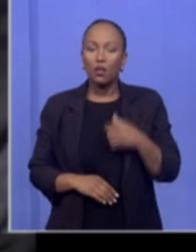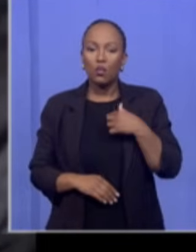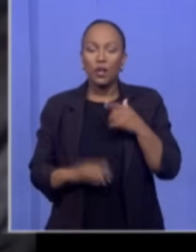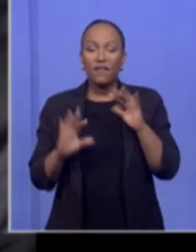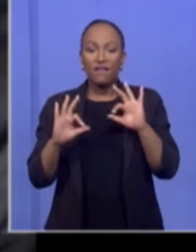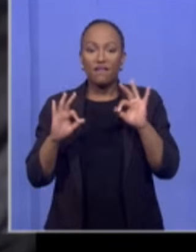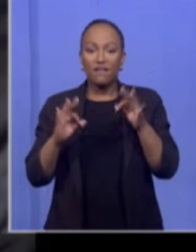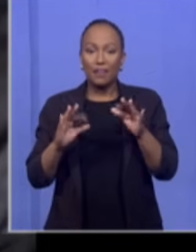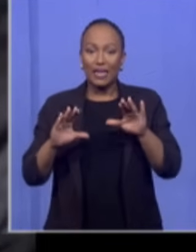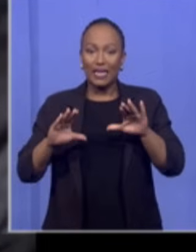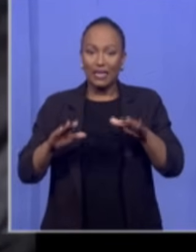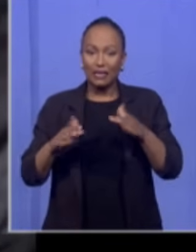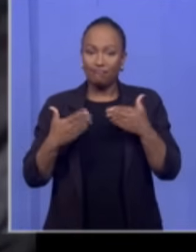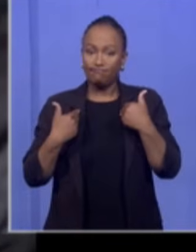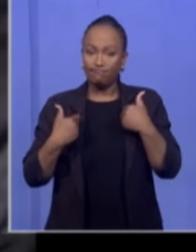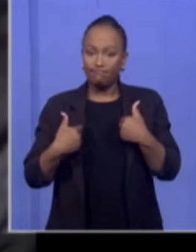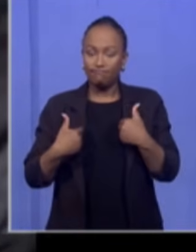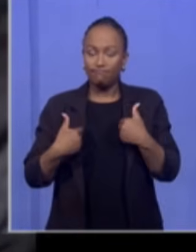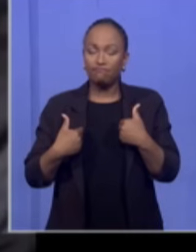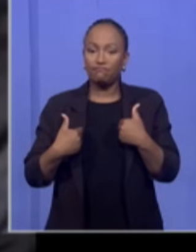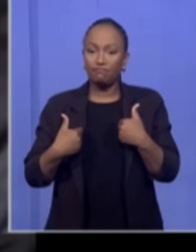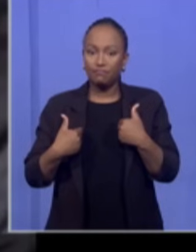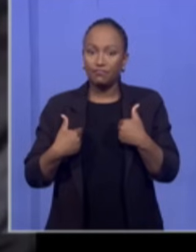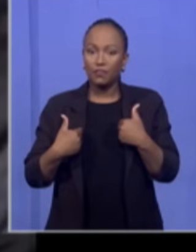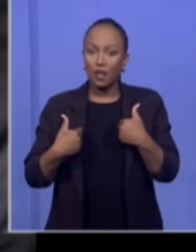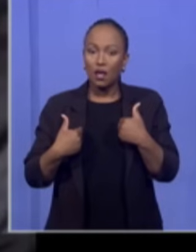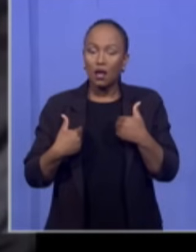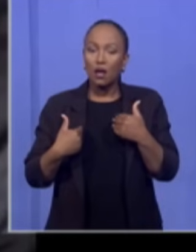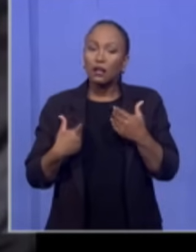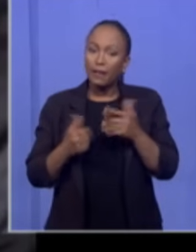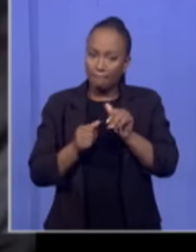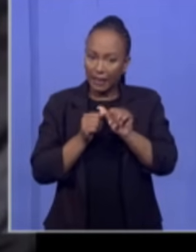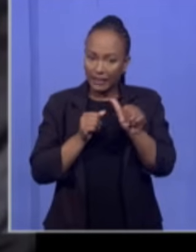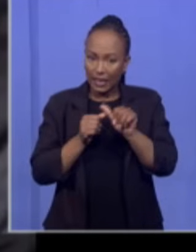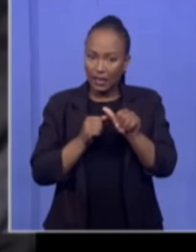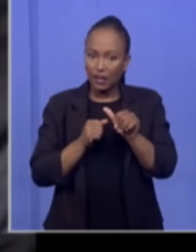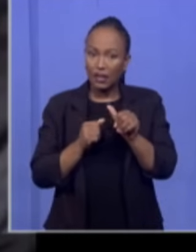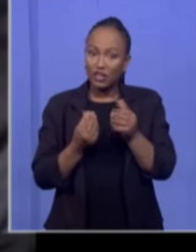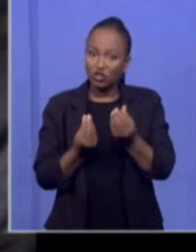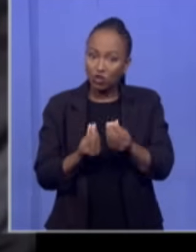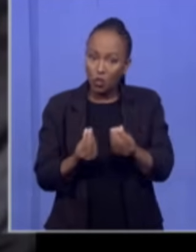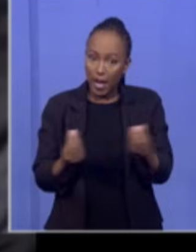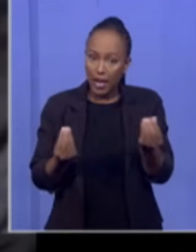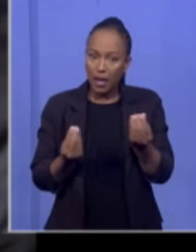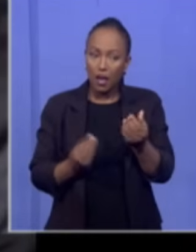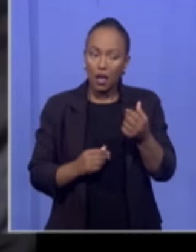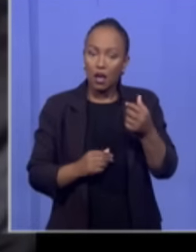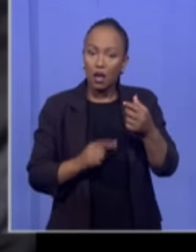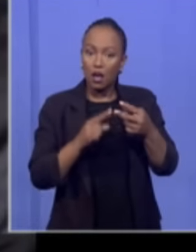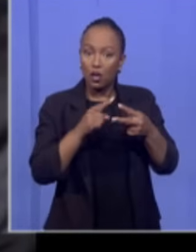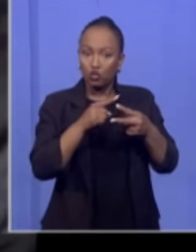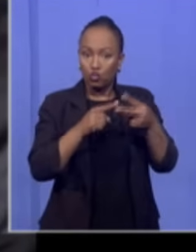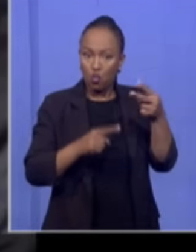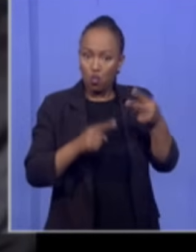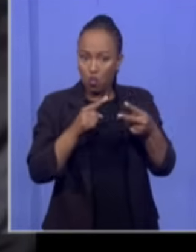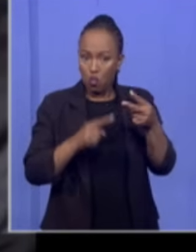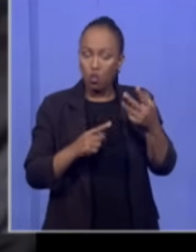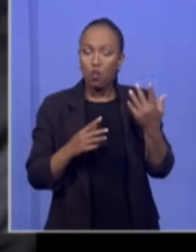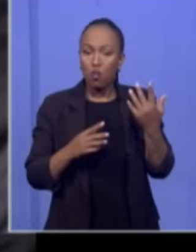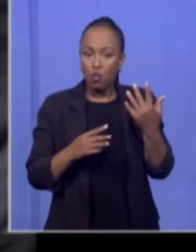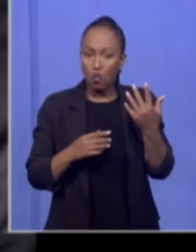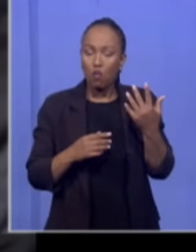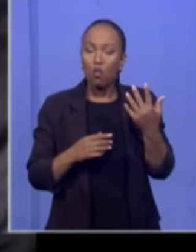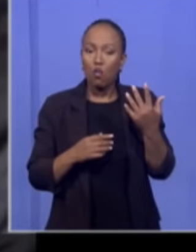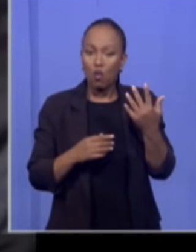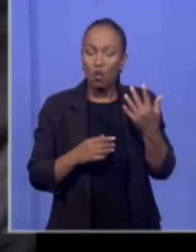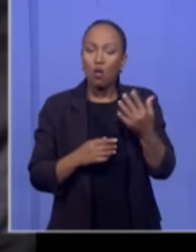two of the children of Chief Albert Luthuli and Mamnokanya